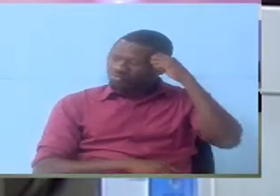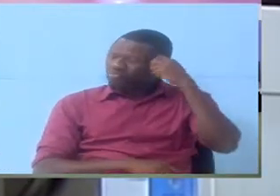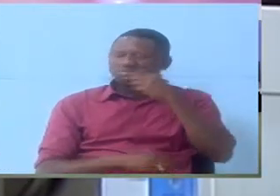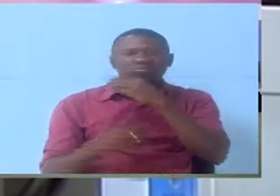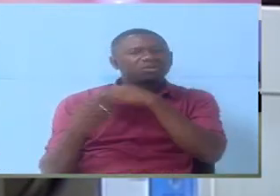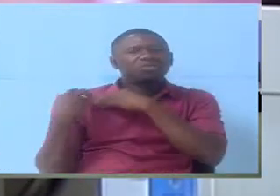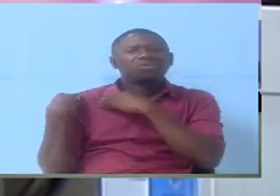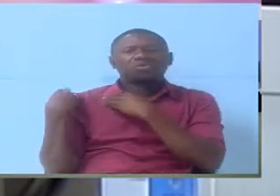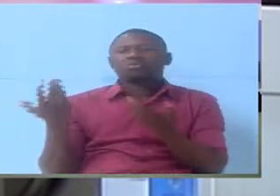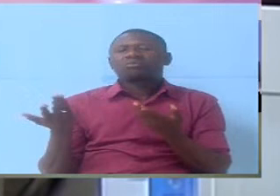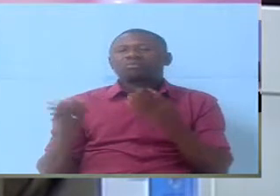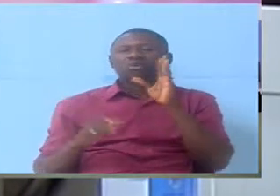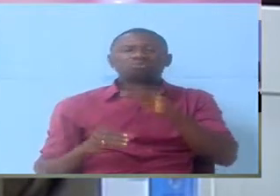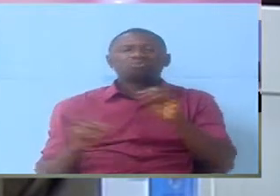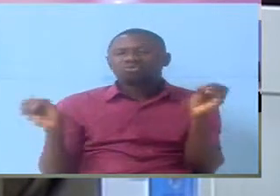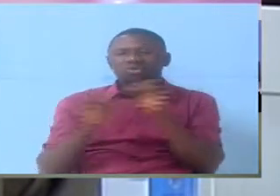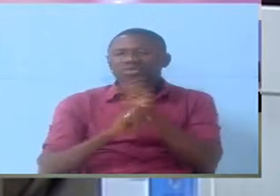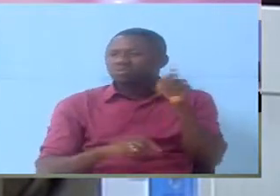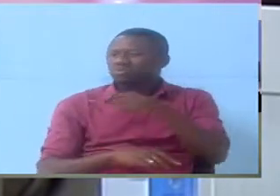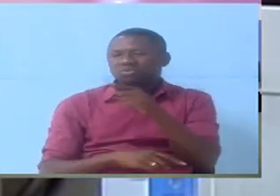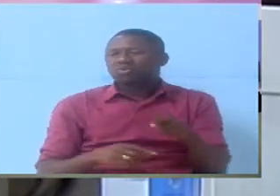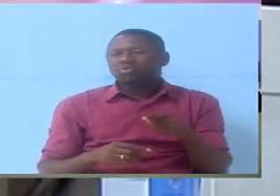do anything wrong.